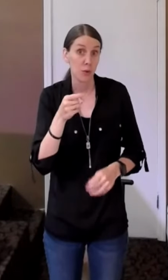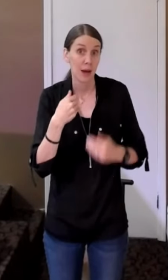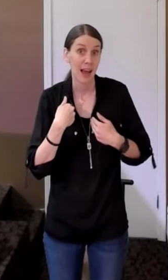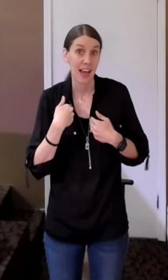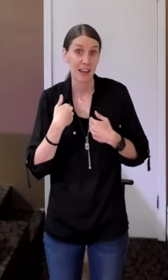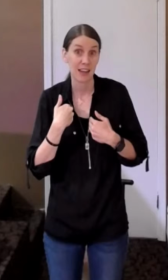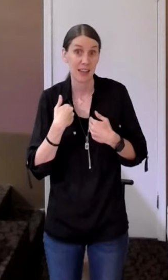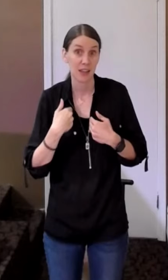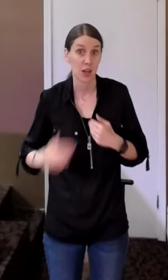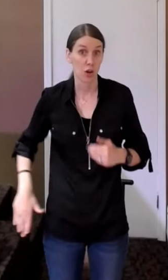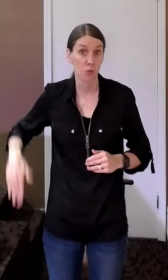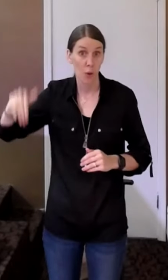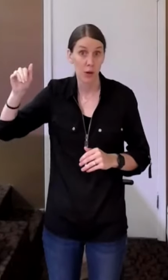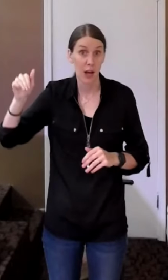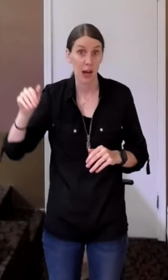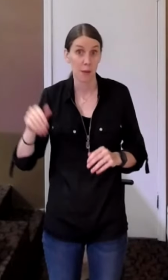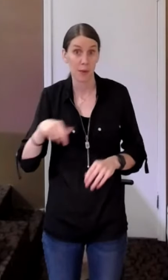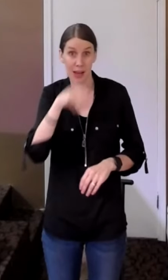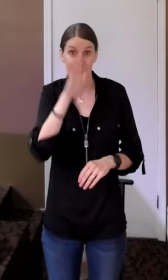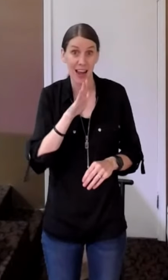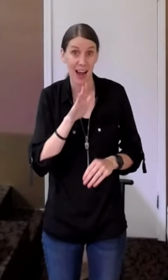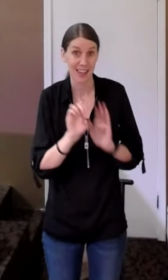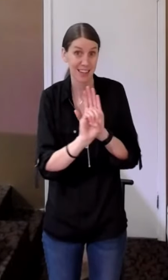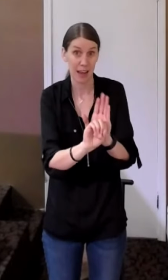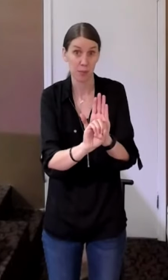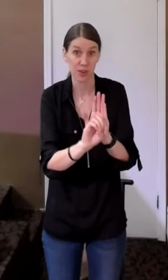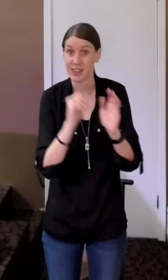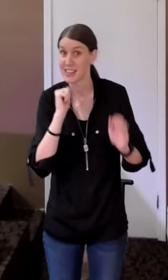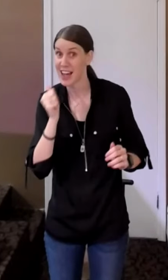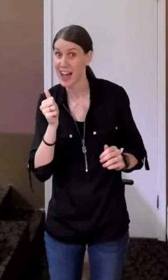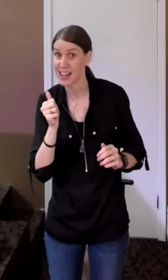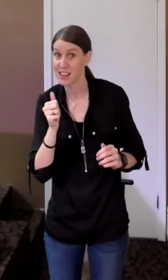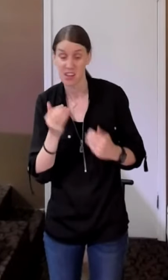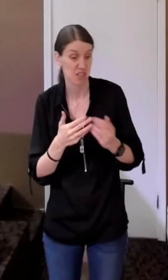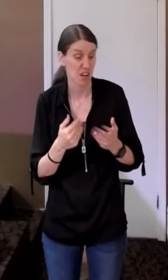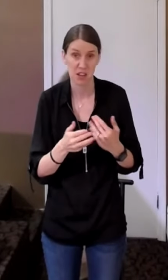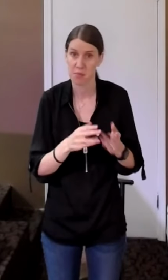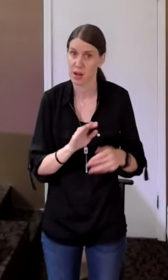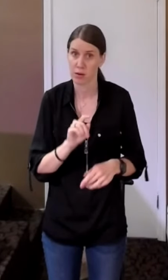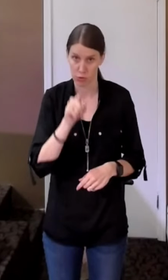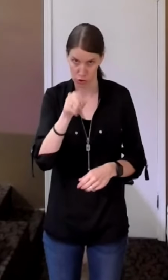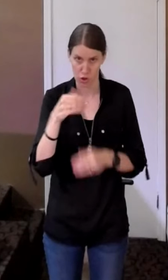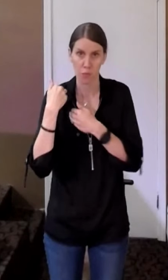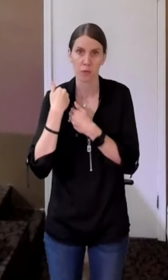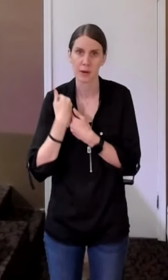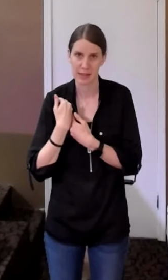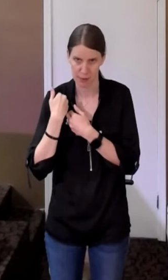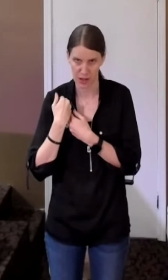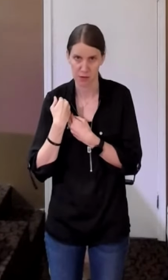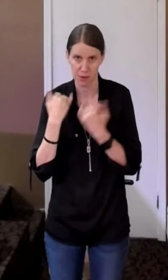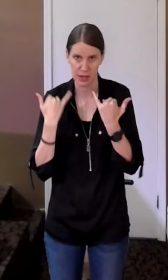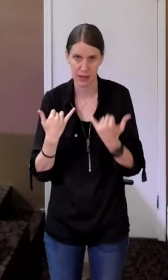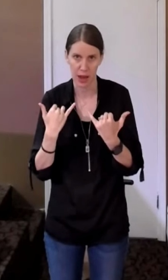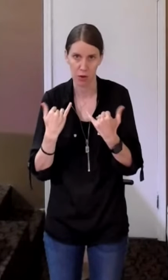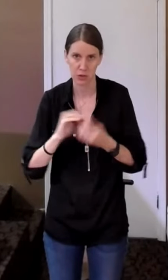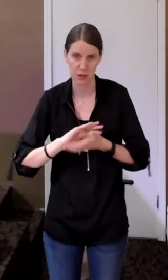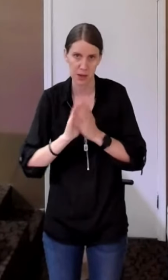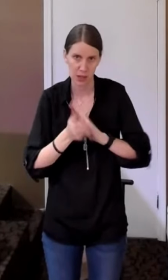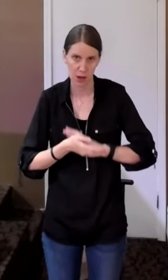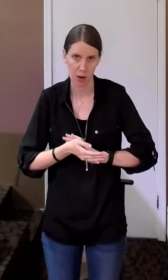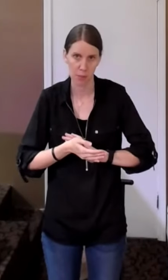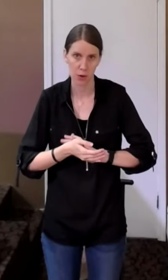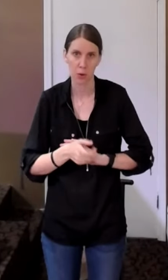in the home does not relieve you of your responsibility to be what God has called